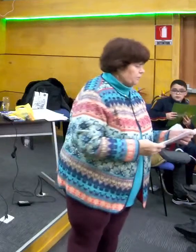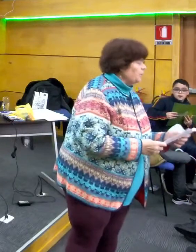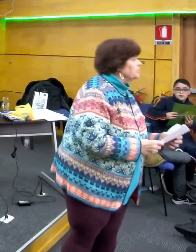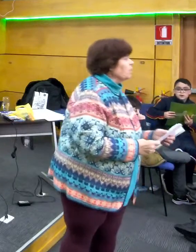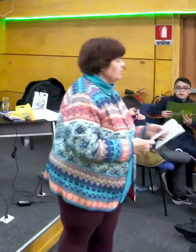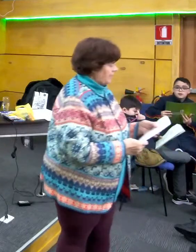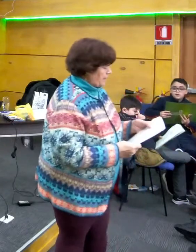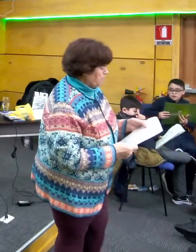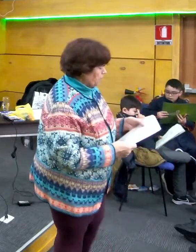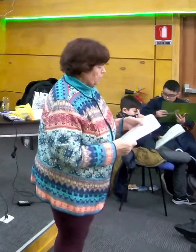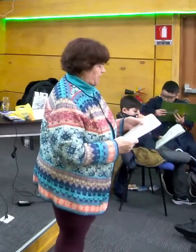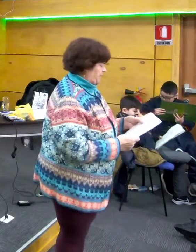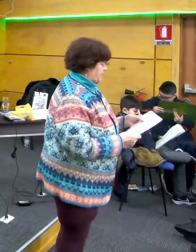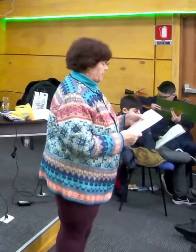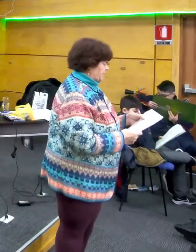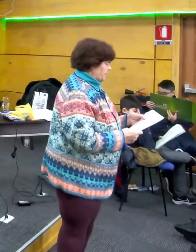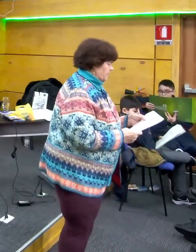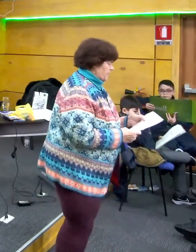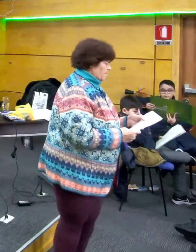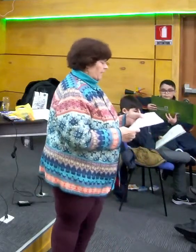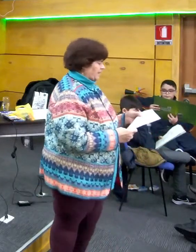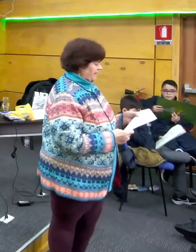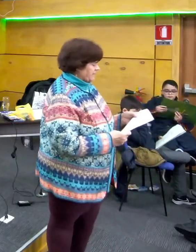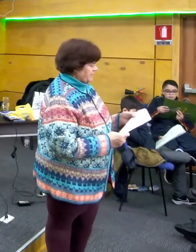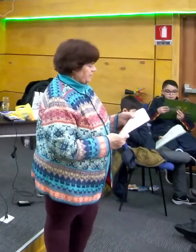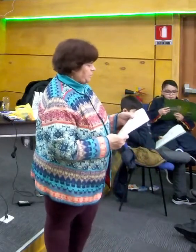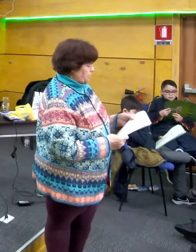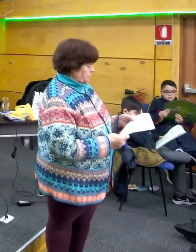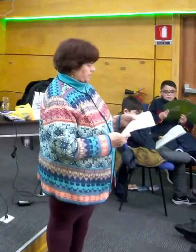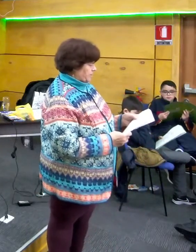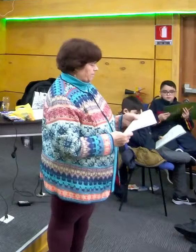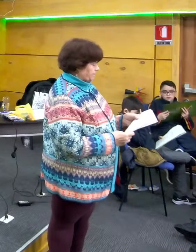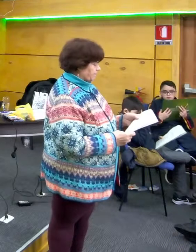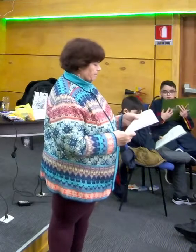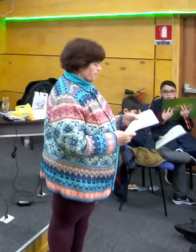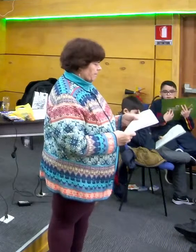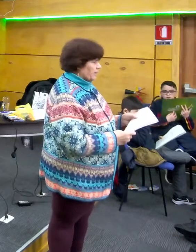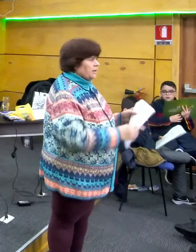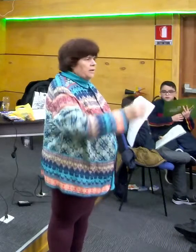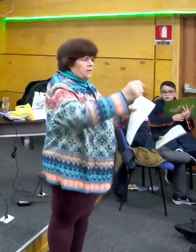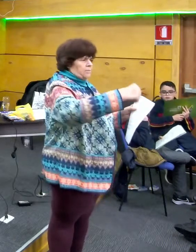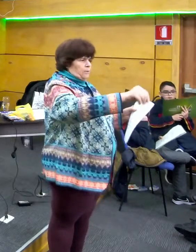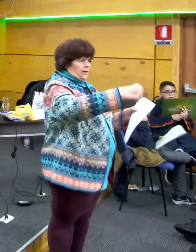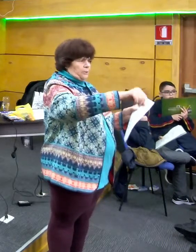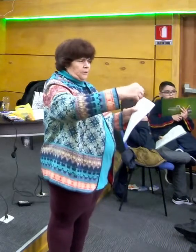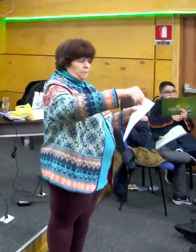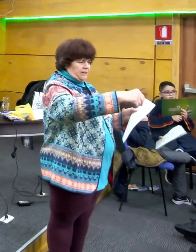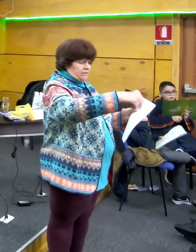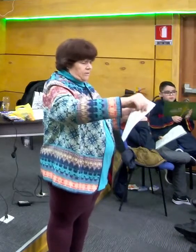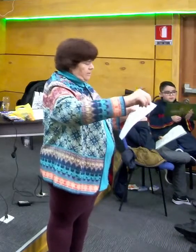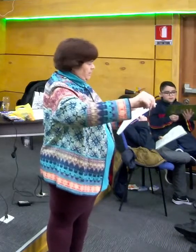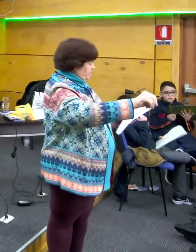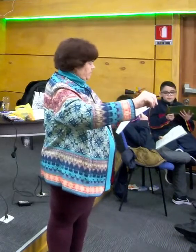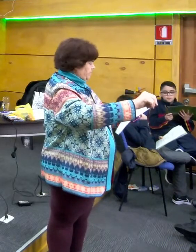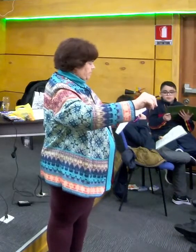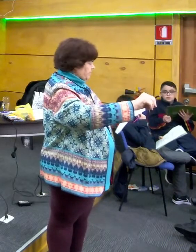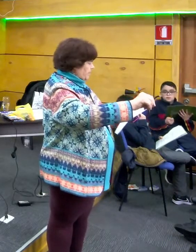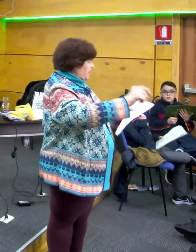The first one is called April Rain by Langston Hughes. You ready with your